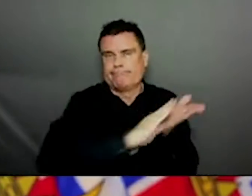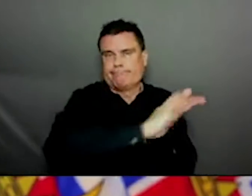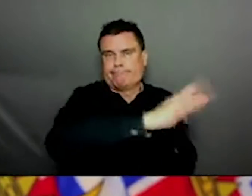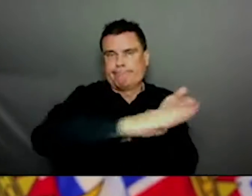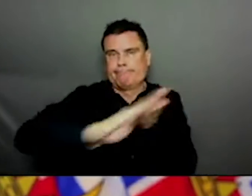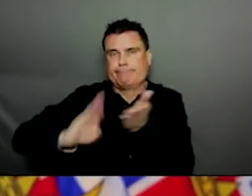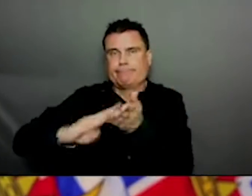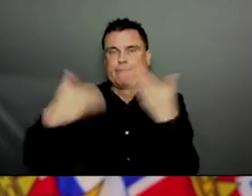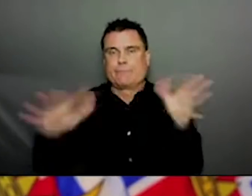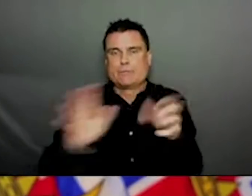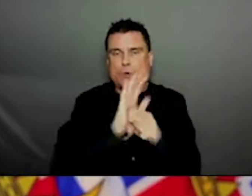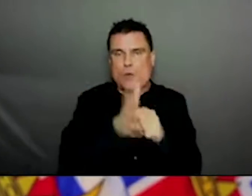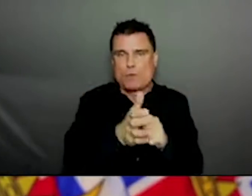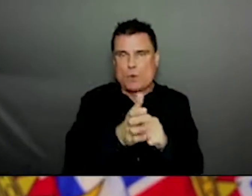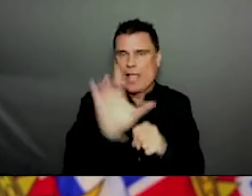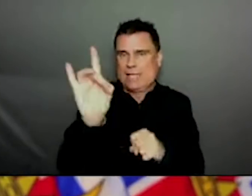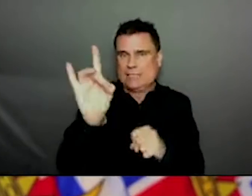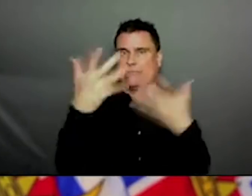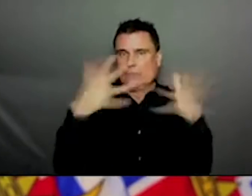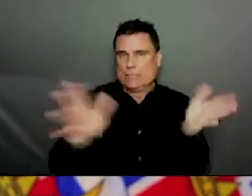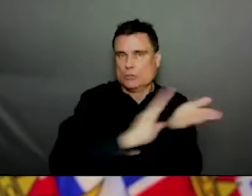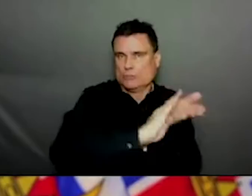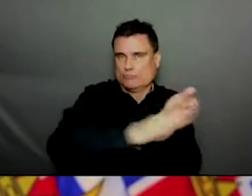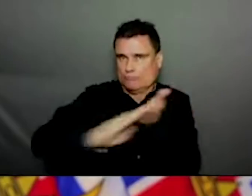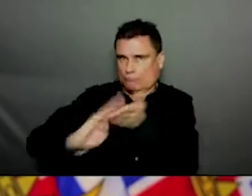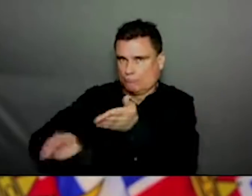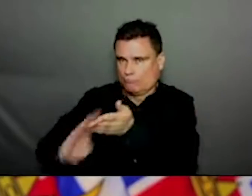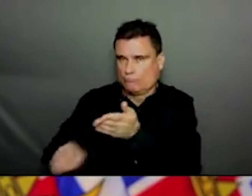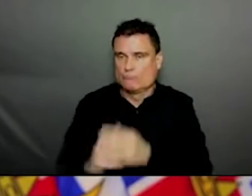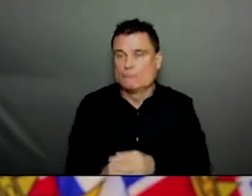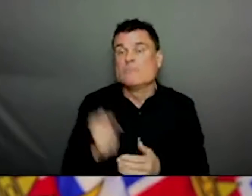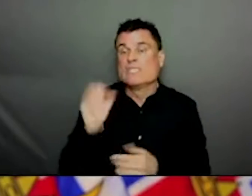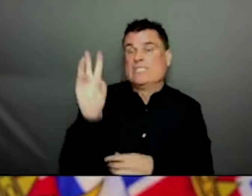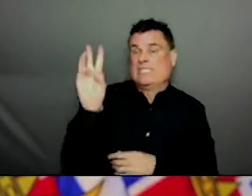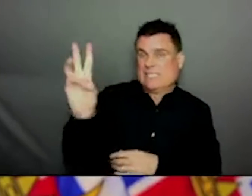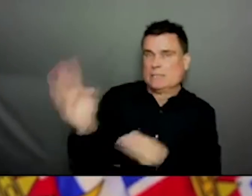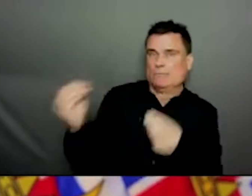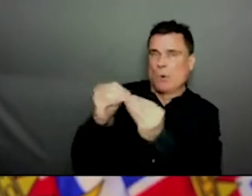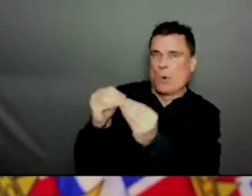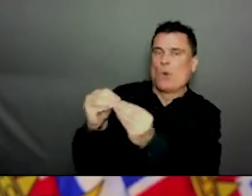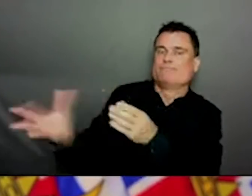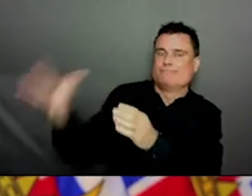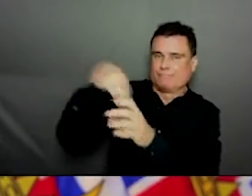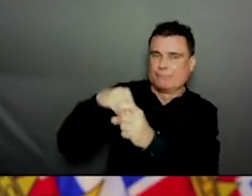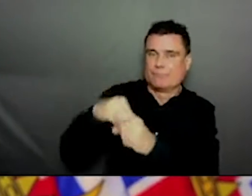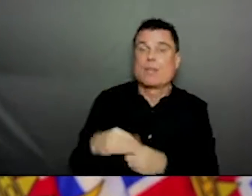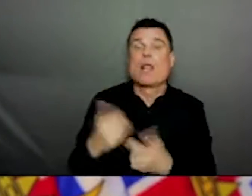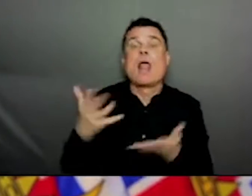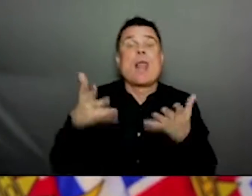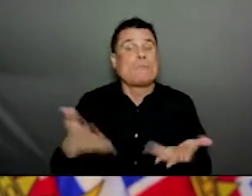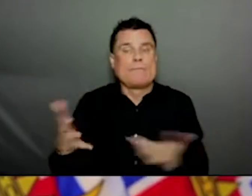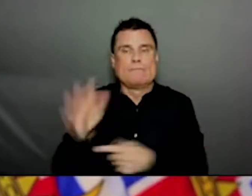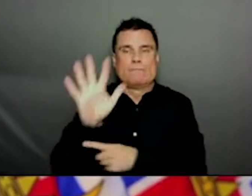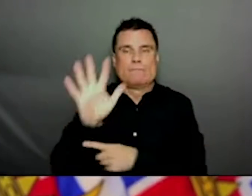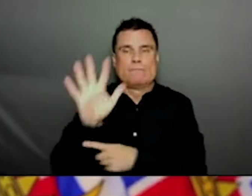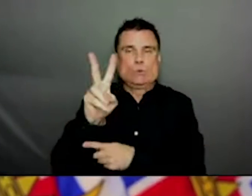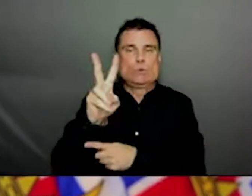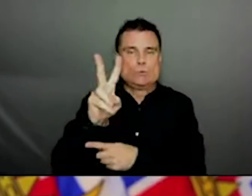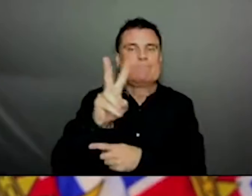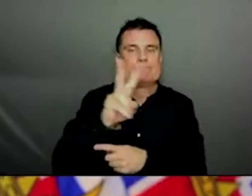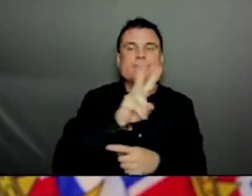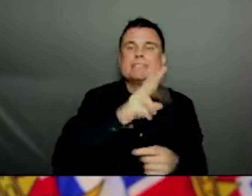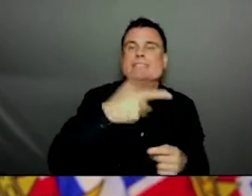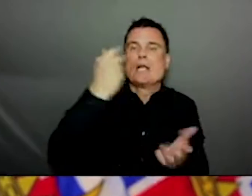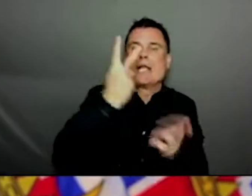have thankfully been declared over now. That leaves us 52 active outbreaks in long-term care and assisted living and 8 in